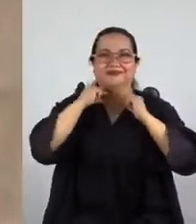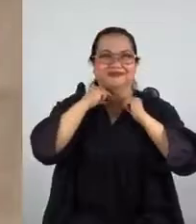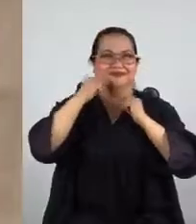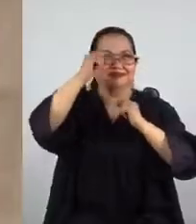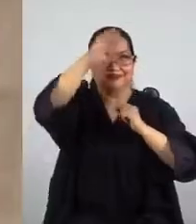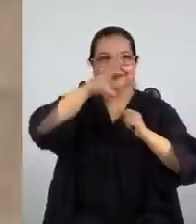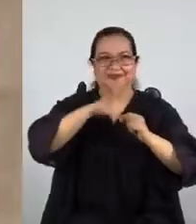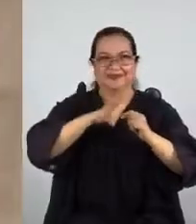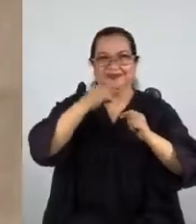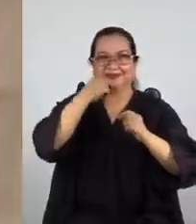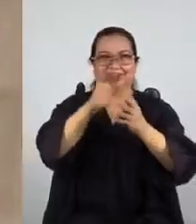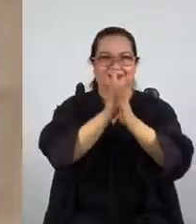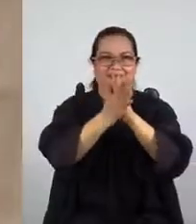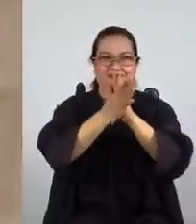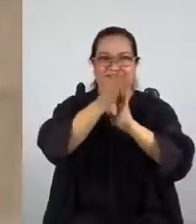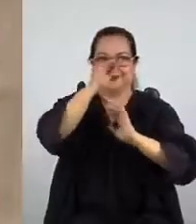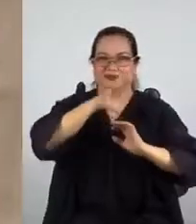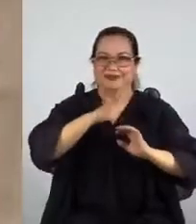man so that he can